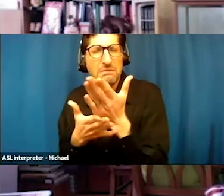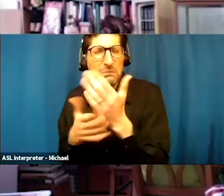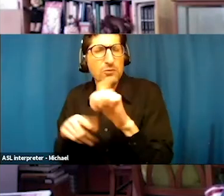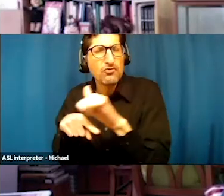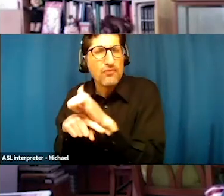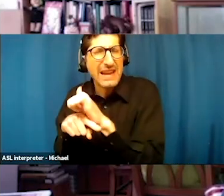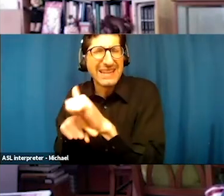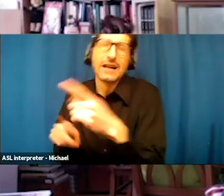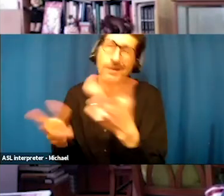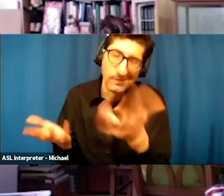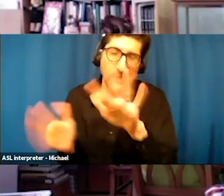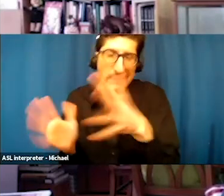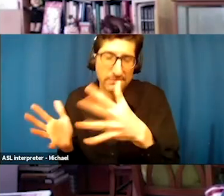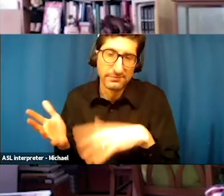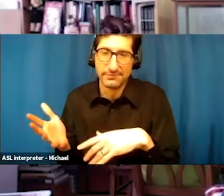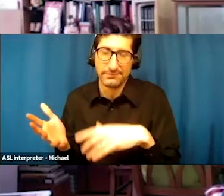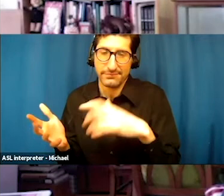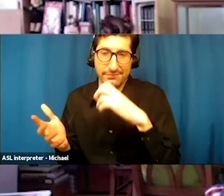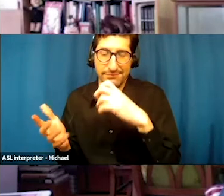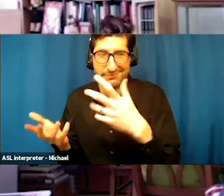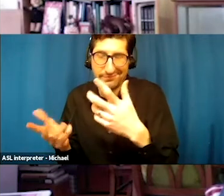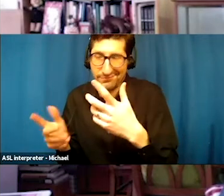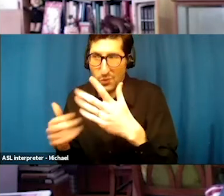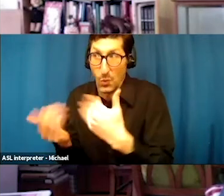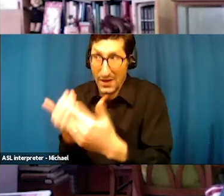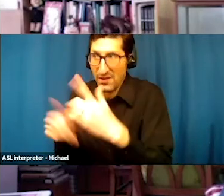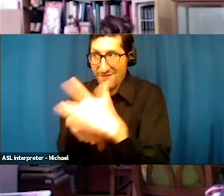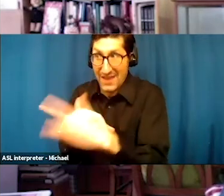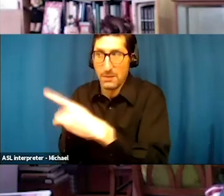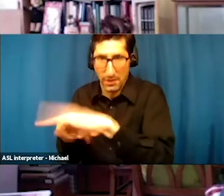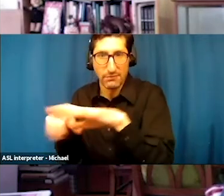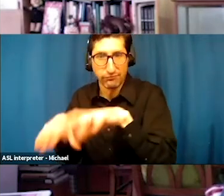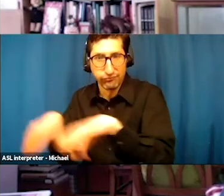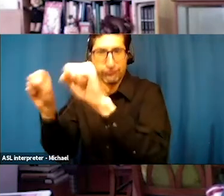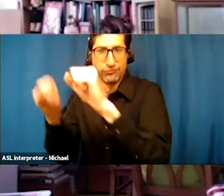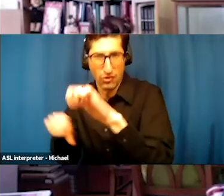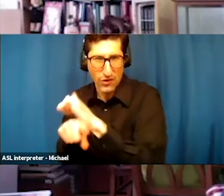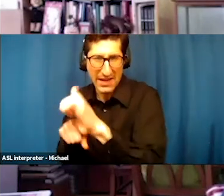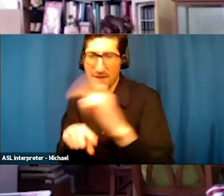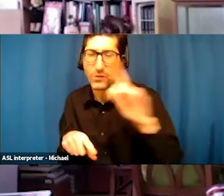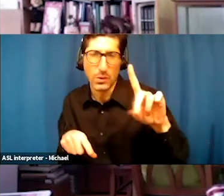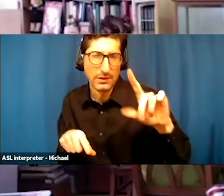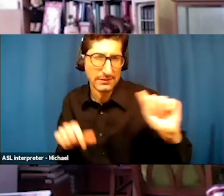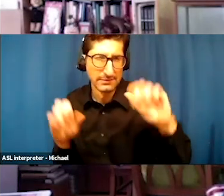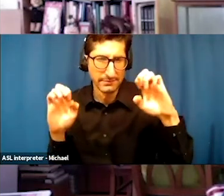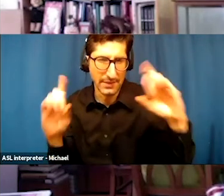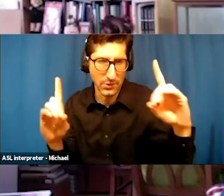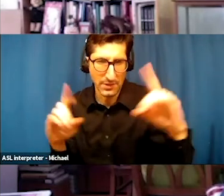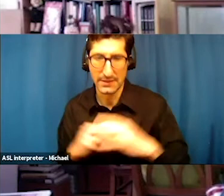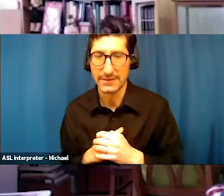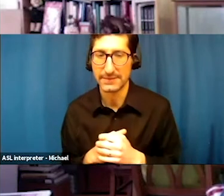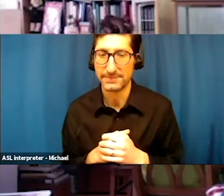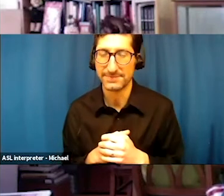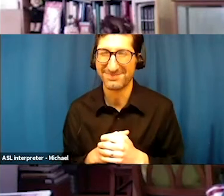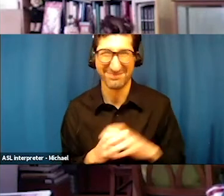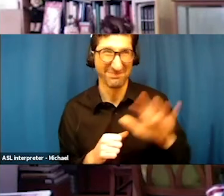as it existed in disability education. But it was also, it was